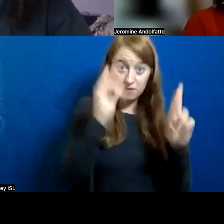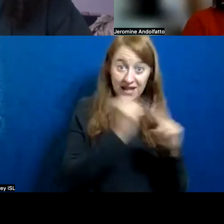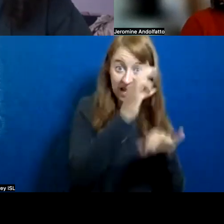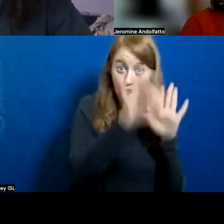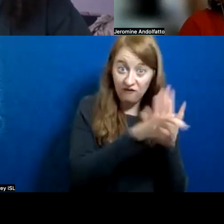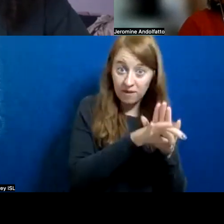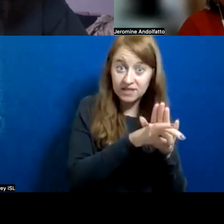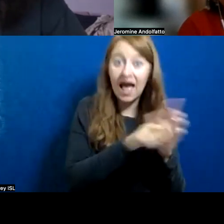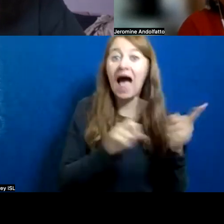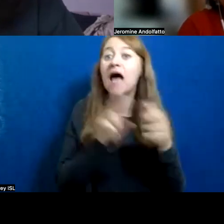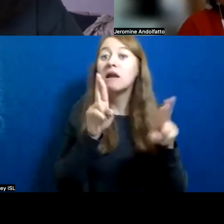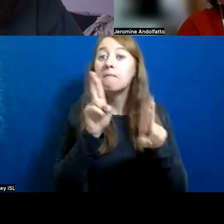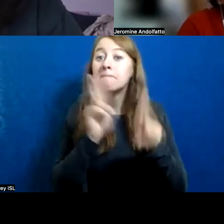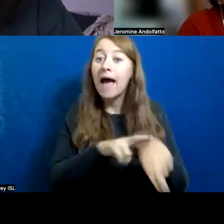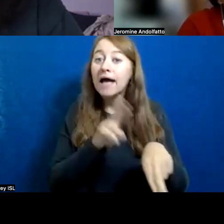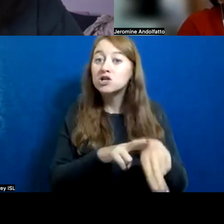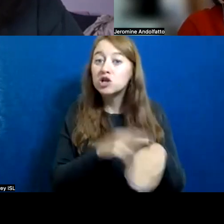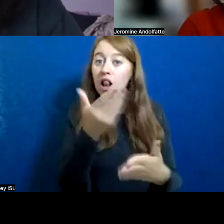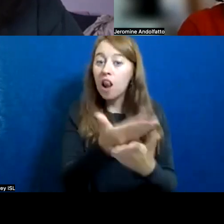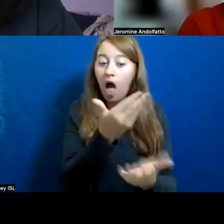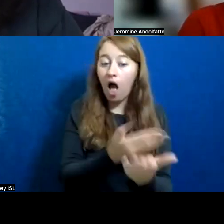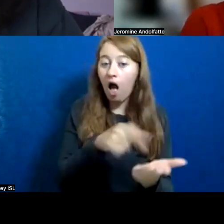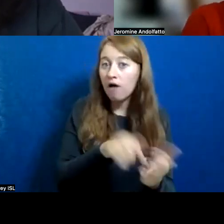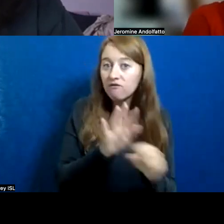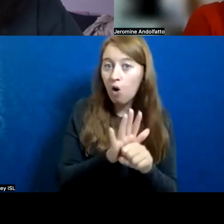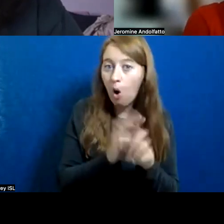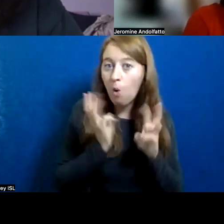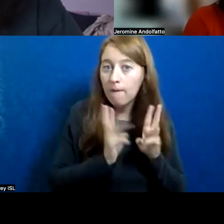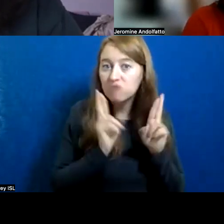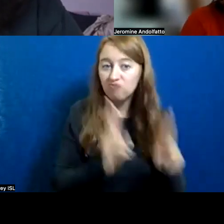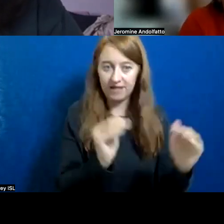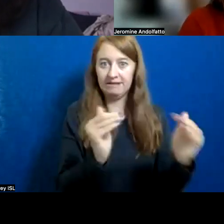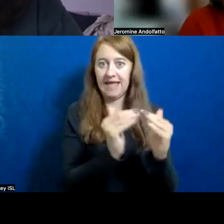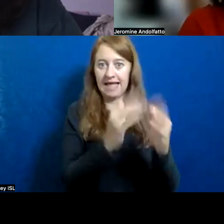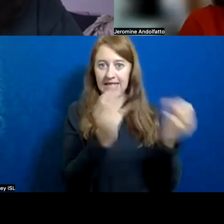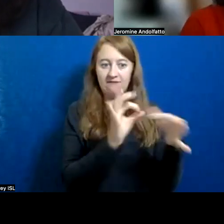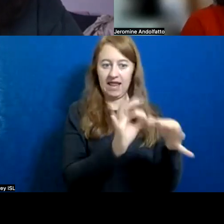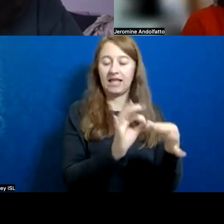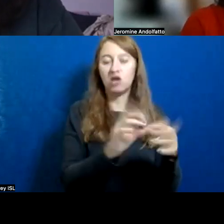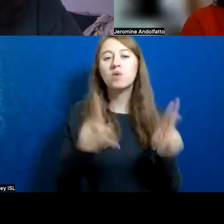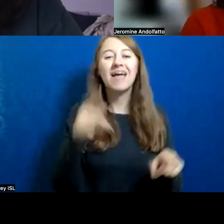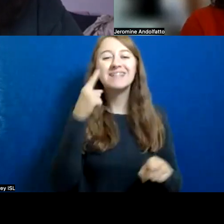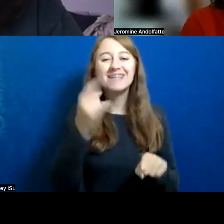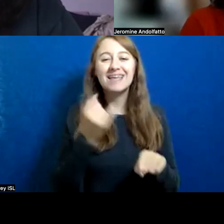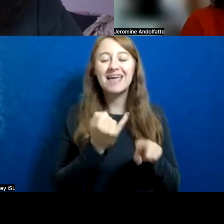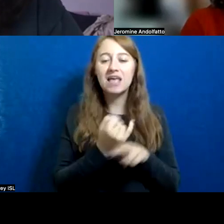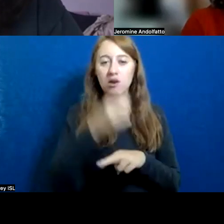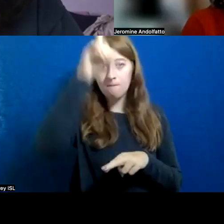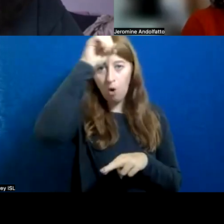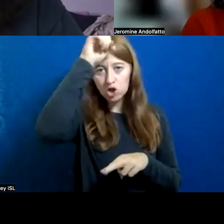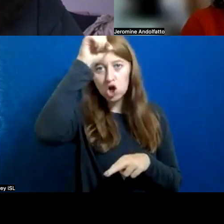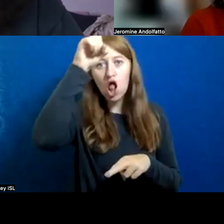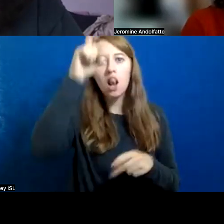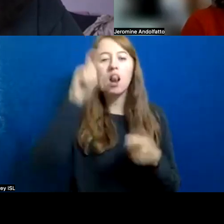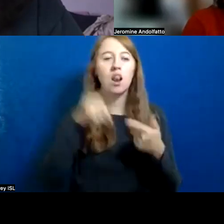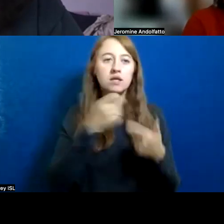and better legislation when it comes to women's rights. We had the case in Portugal we looked at Spain, we looked at